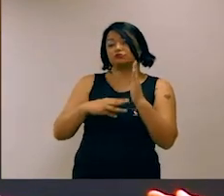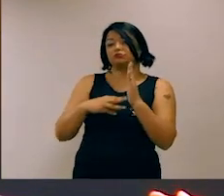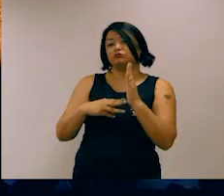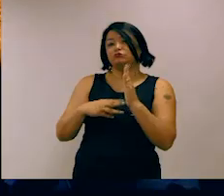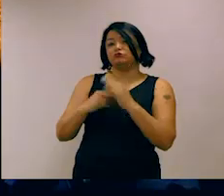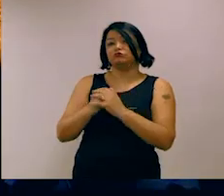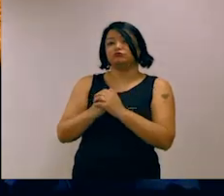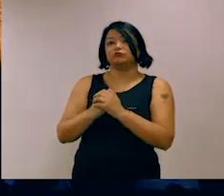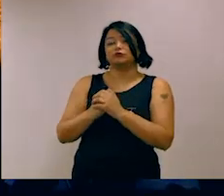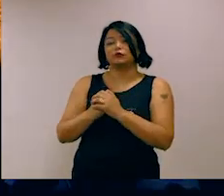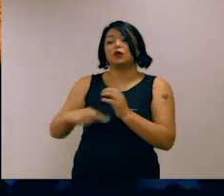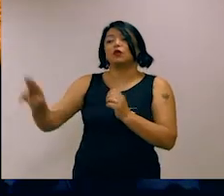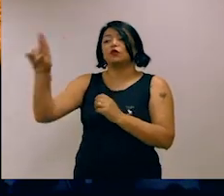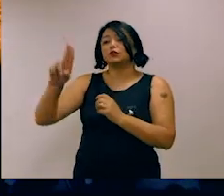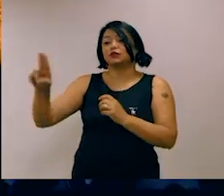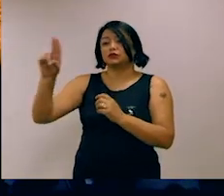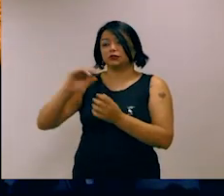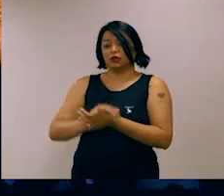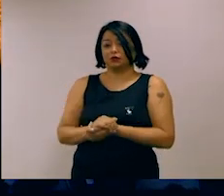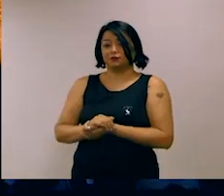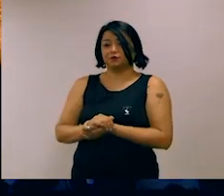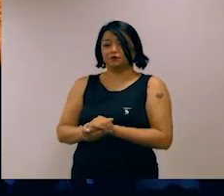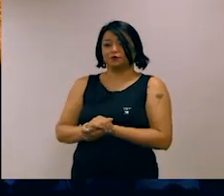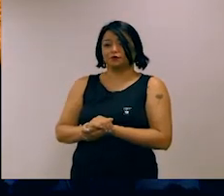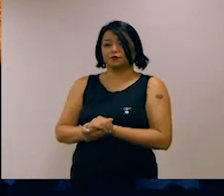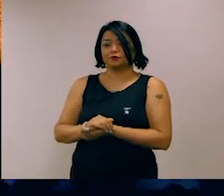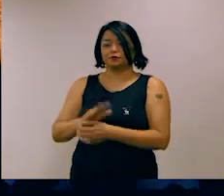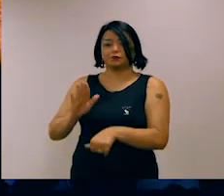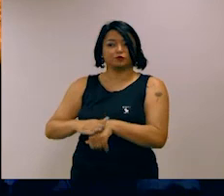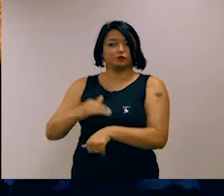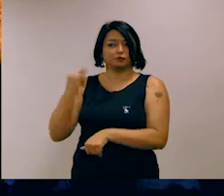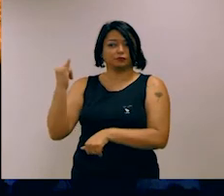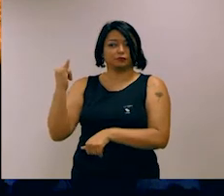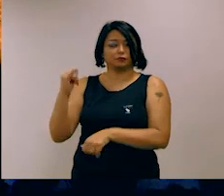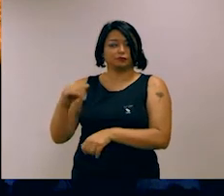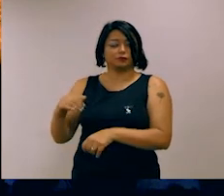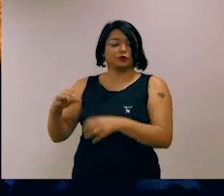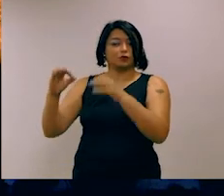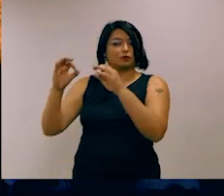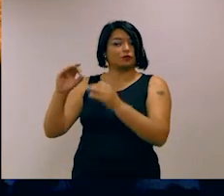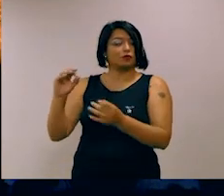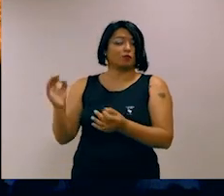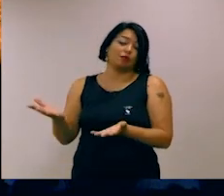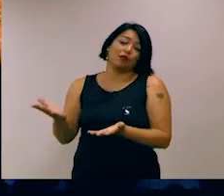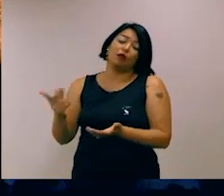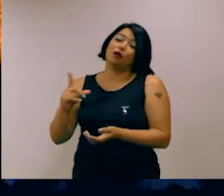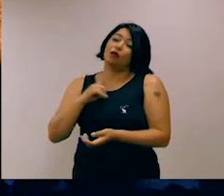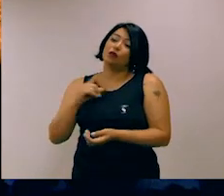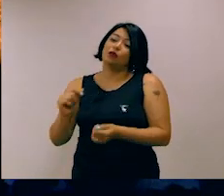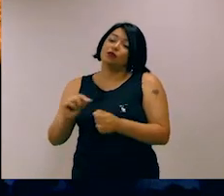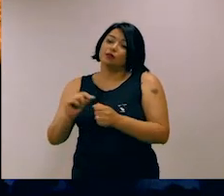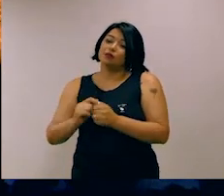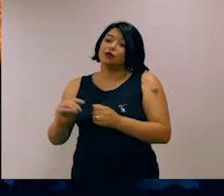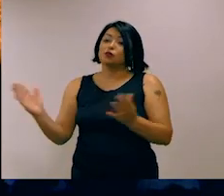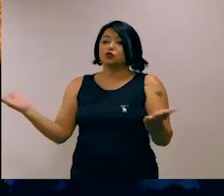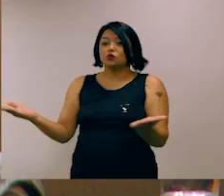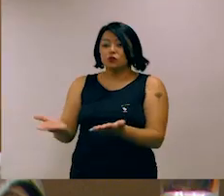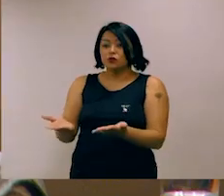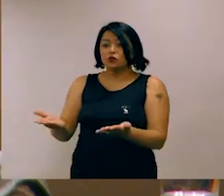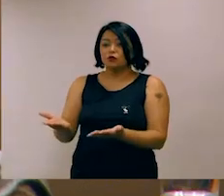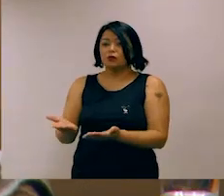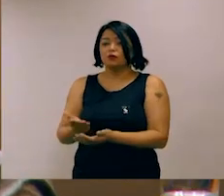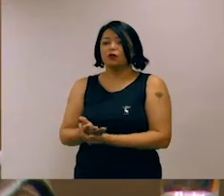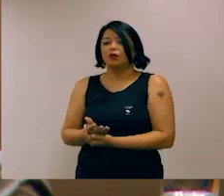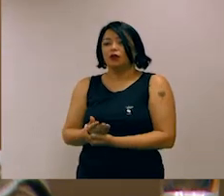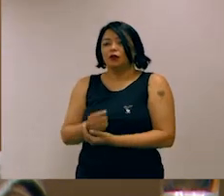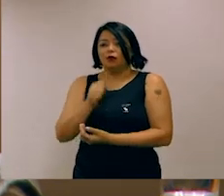So actually, what we currently do is, I wouldn't call it artificial intelligence. I mean, we